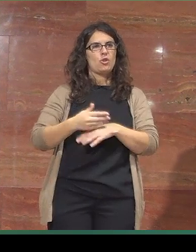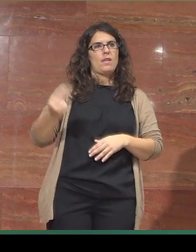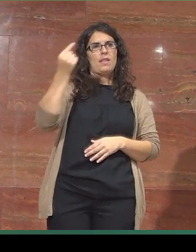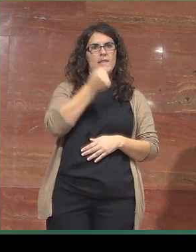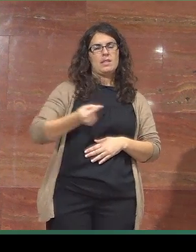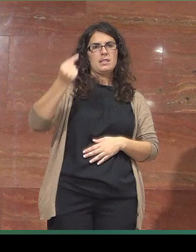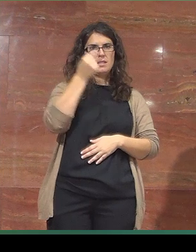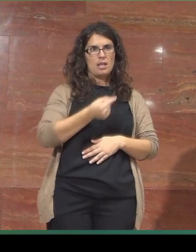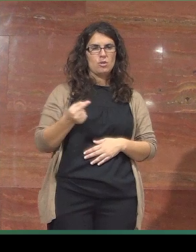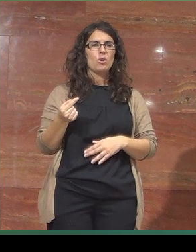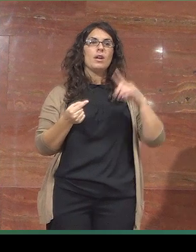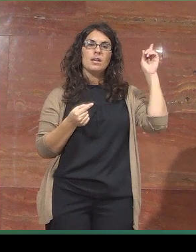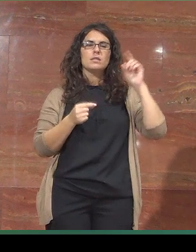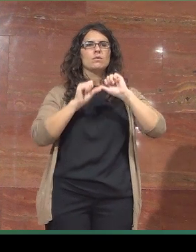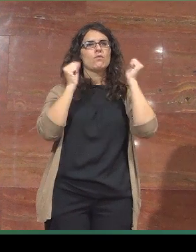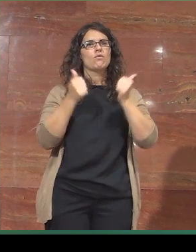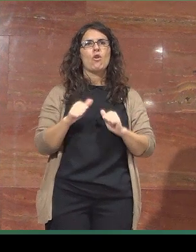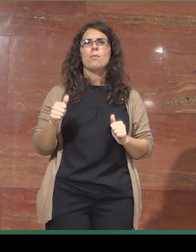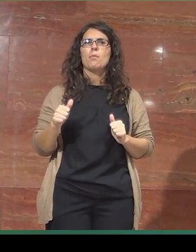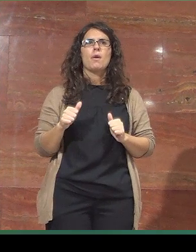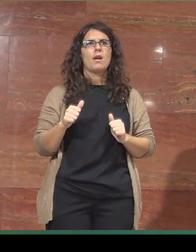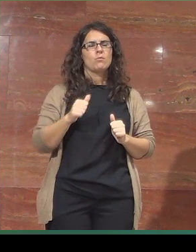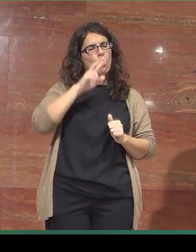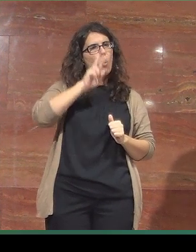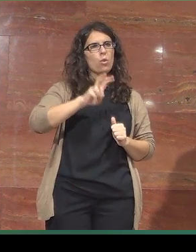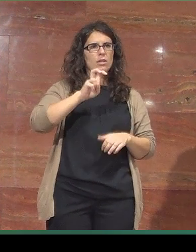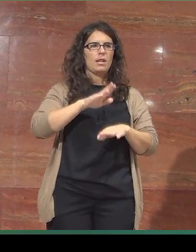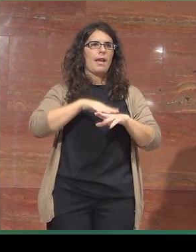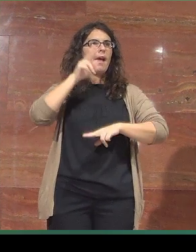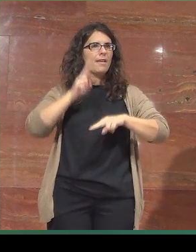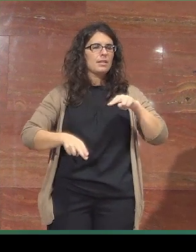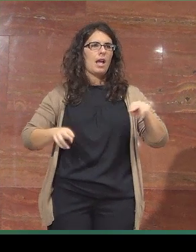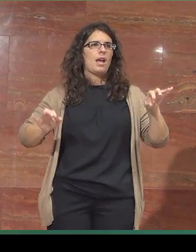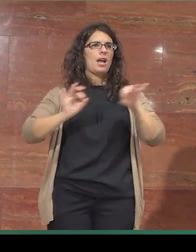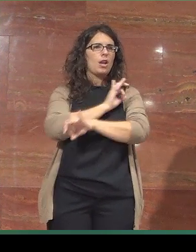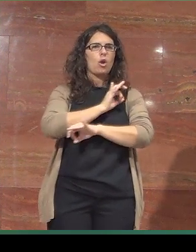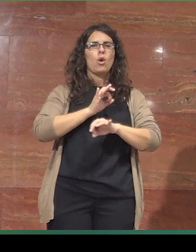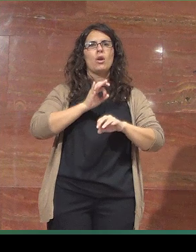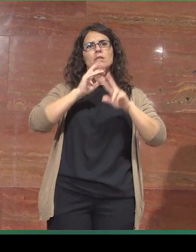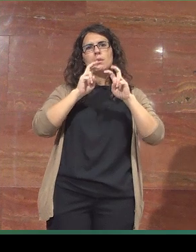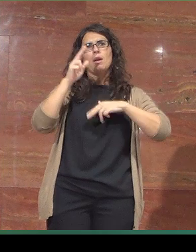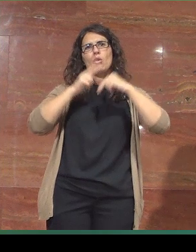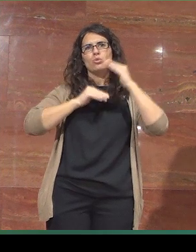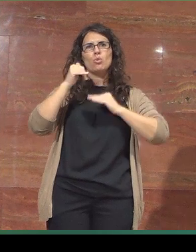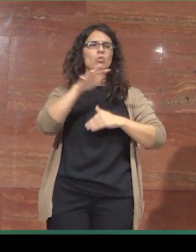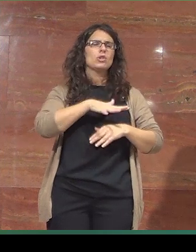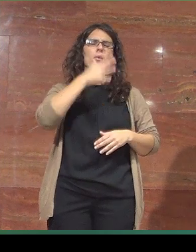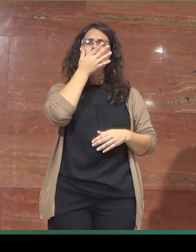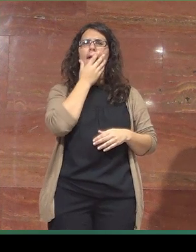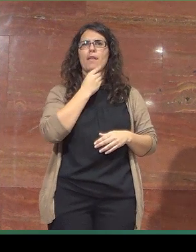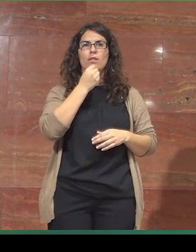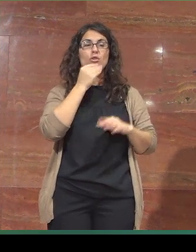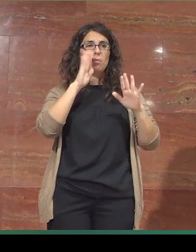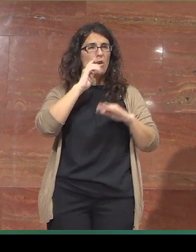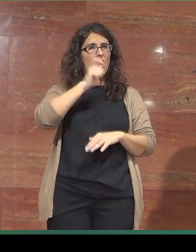of not making the mistake of having a beautiful new place and finding that people can't find their way around it because you